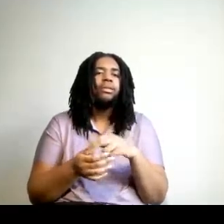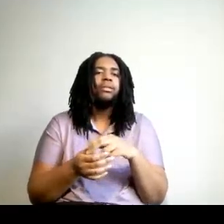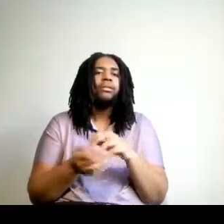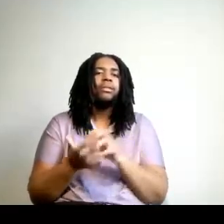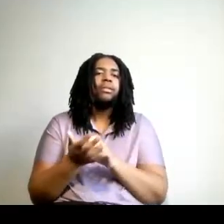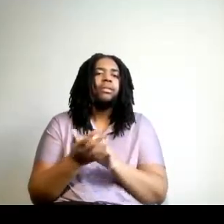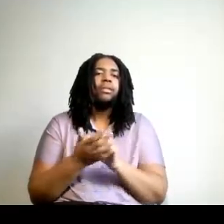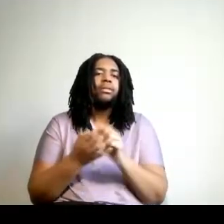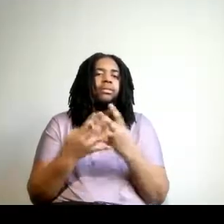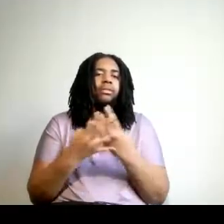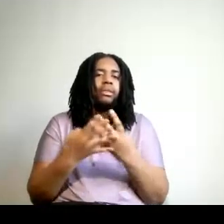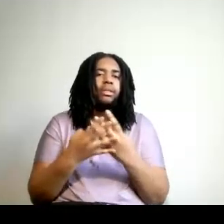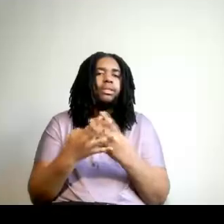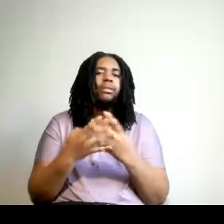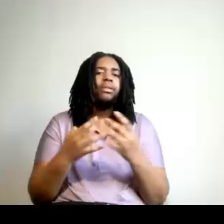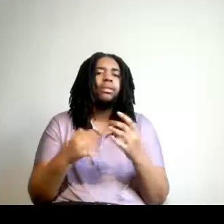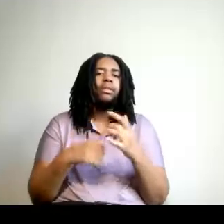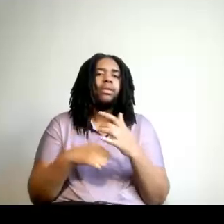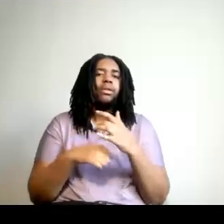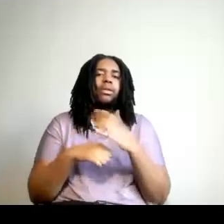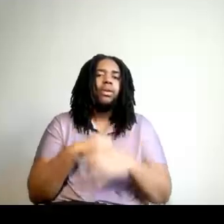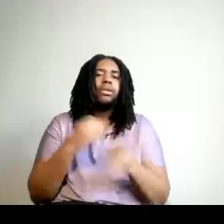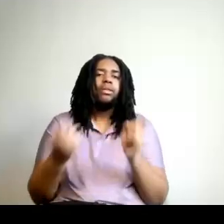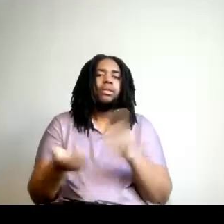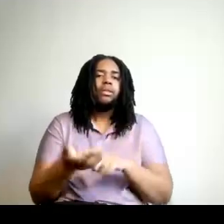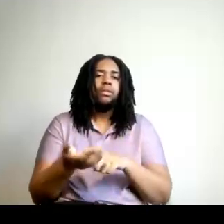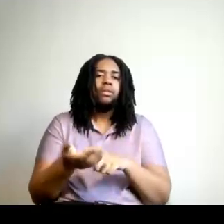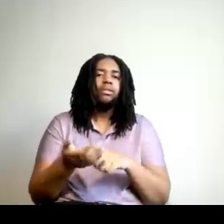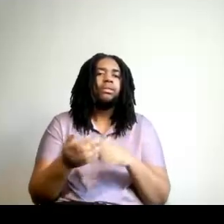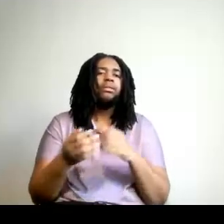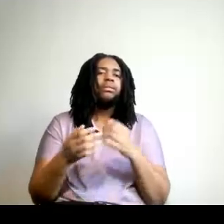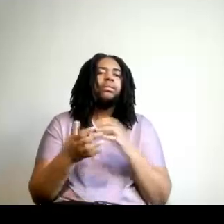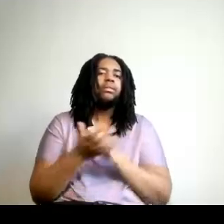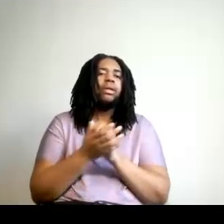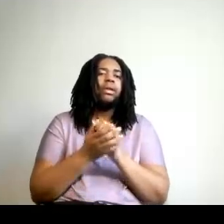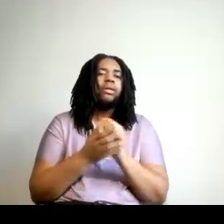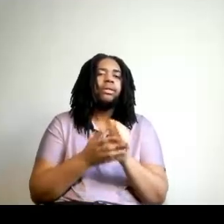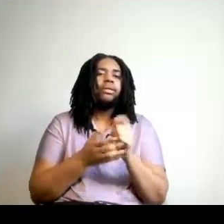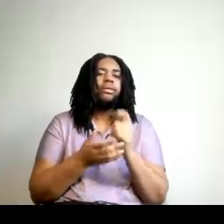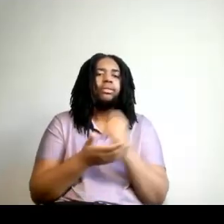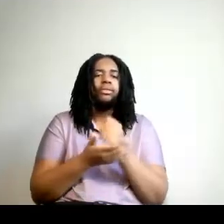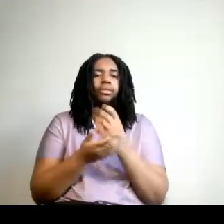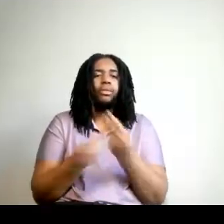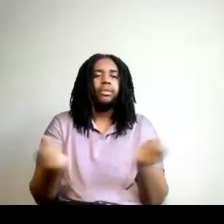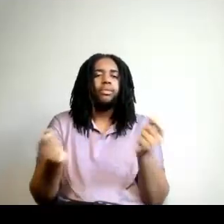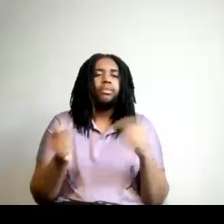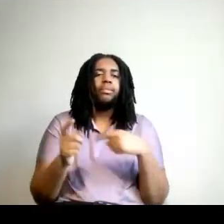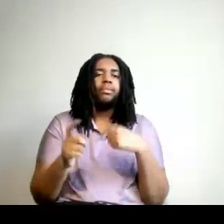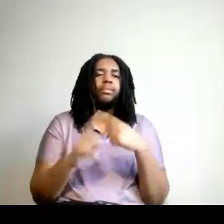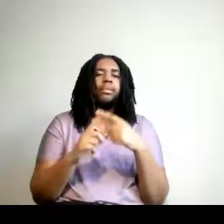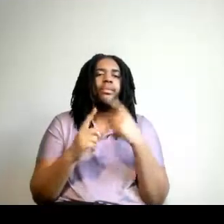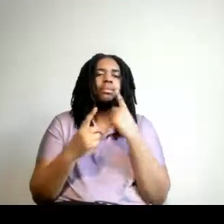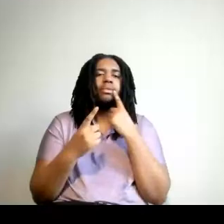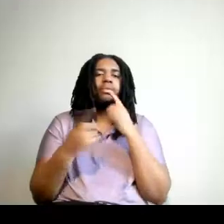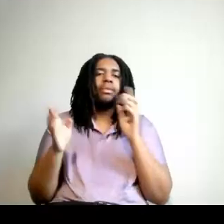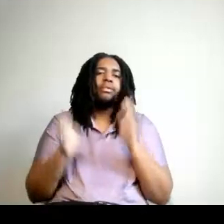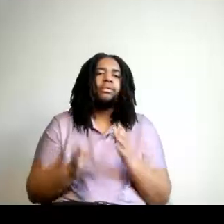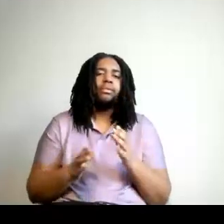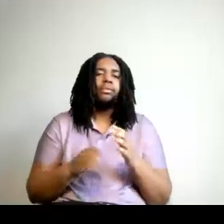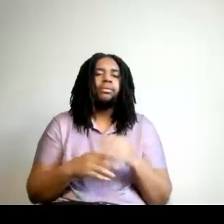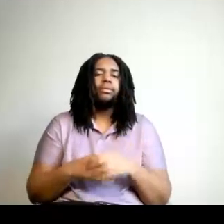population, cancer screening and early detection, cancer treatment, as well as survivorship.